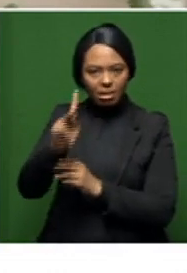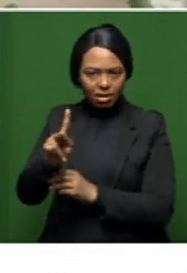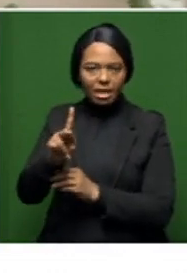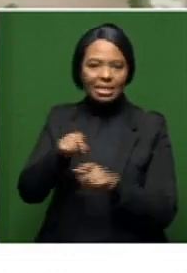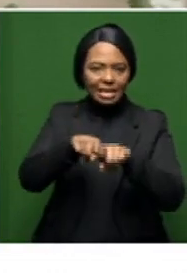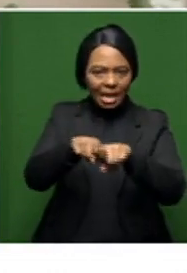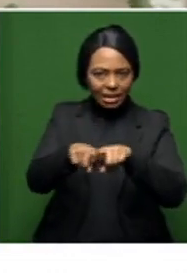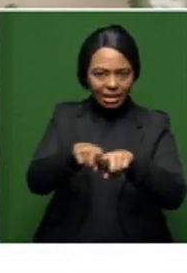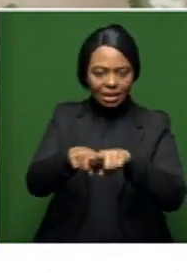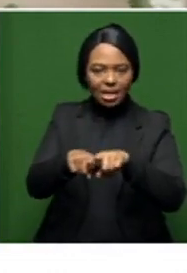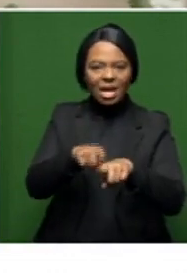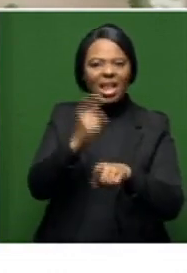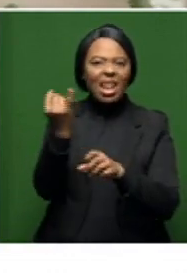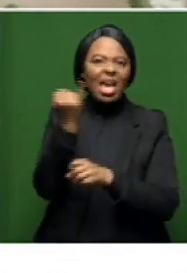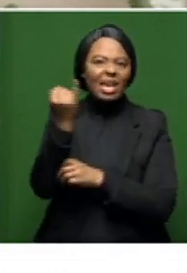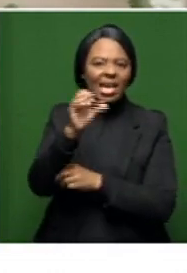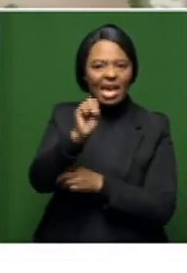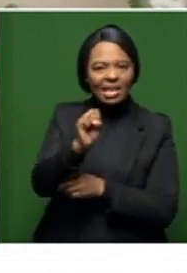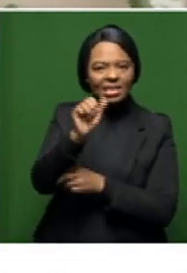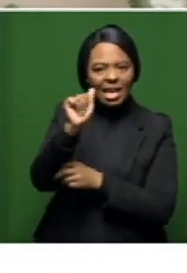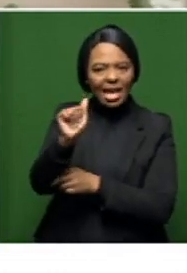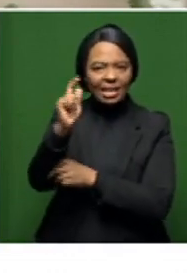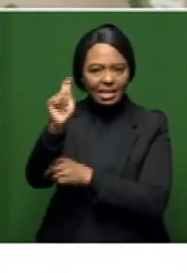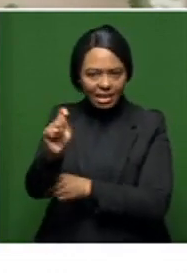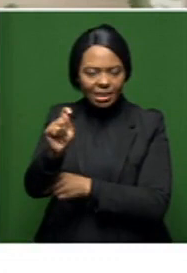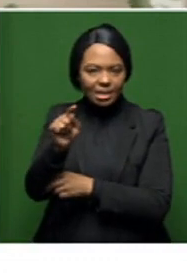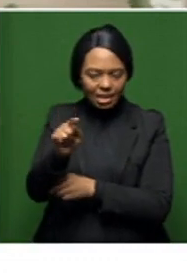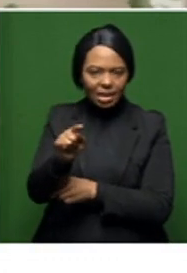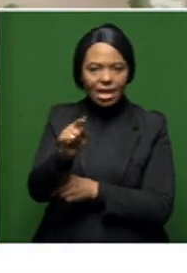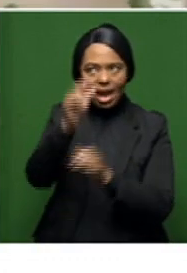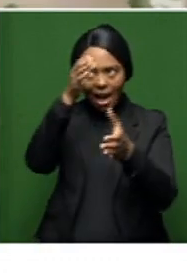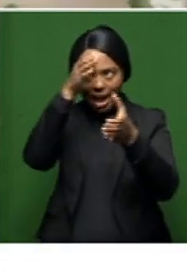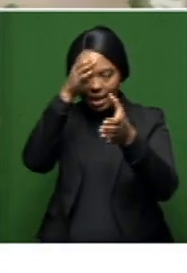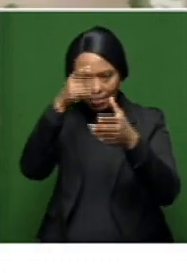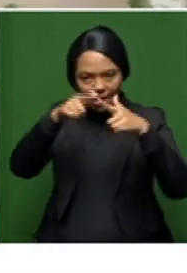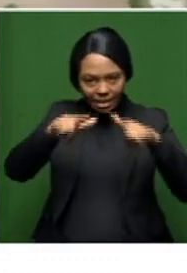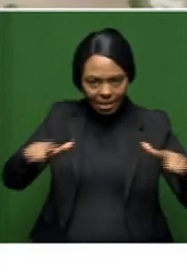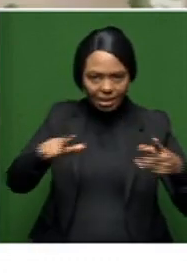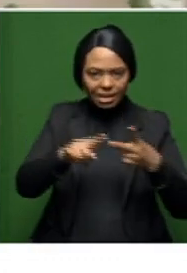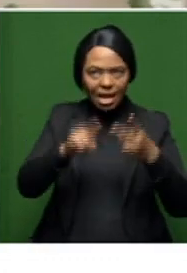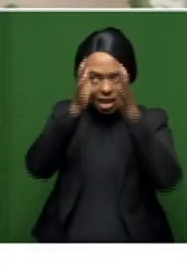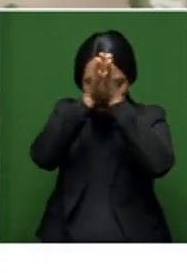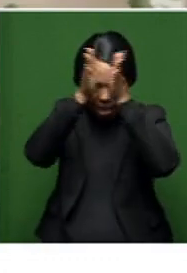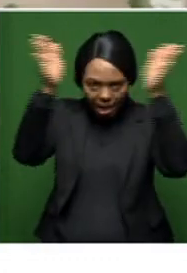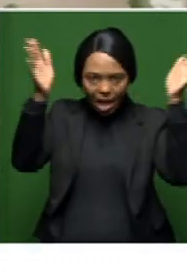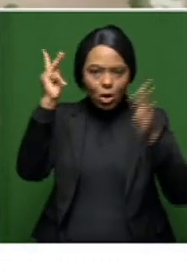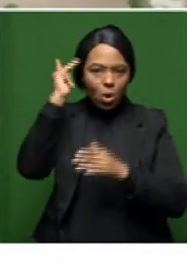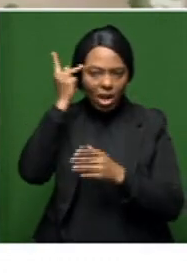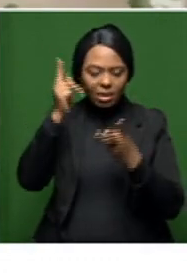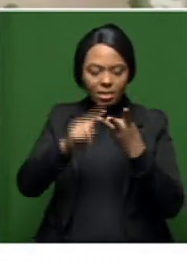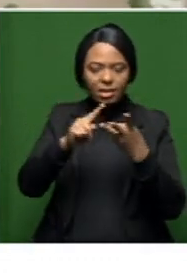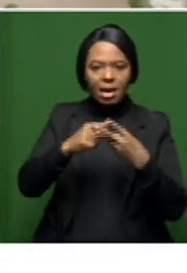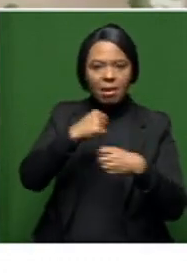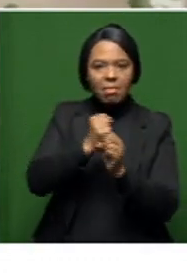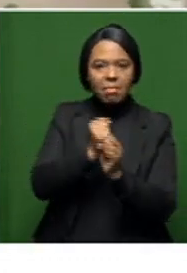similar to the SATs in America, assessing students' academic literacy, general knowledge, and mathematical skill in an effort